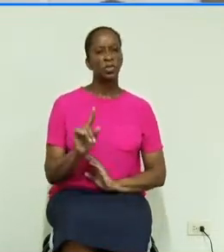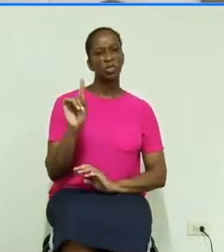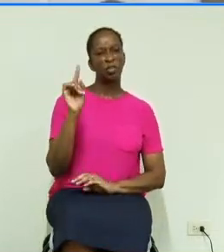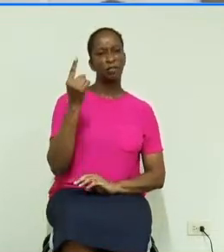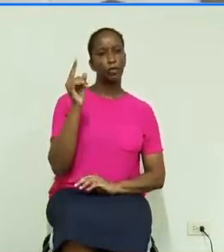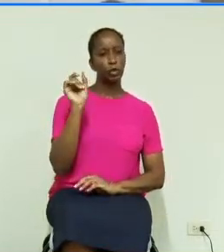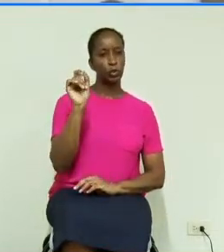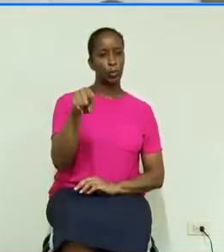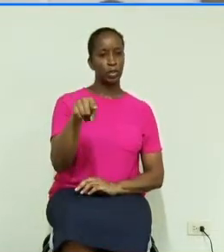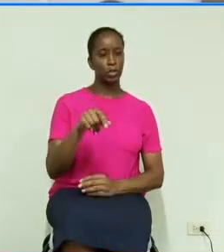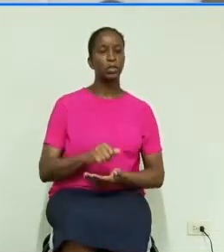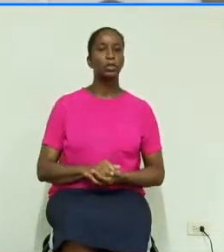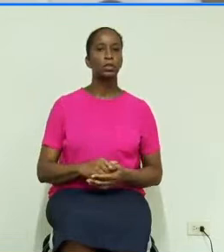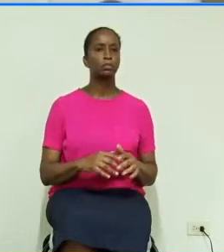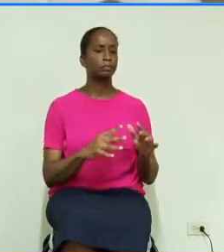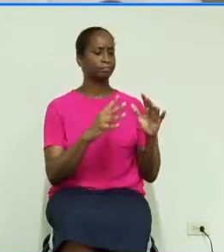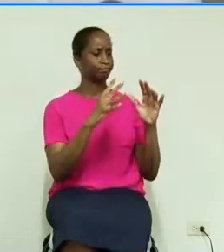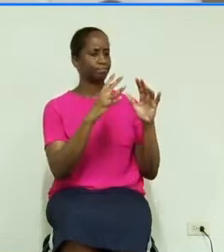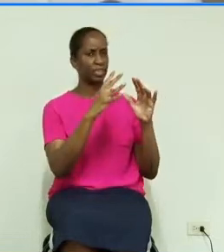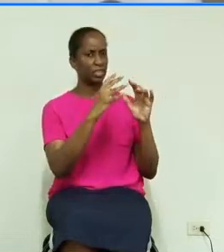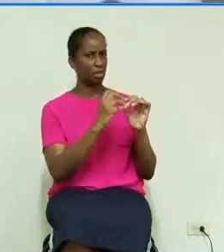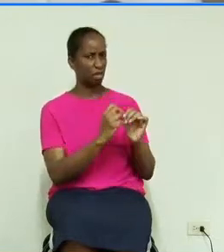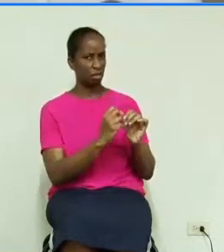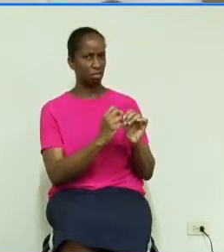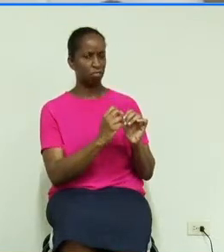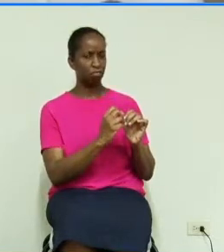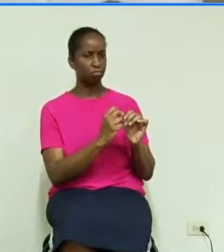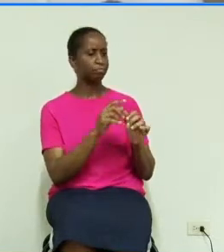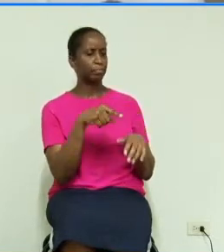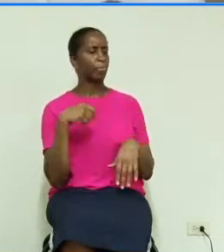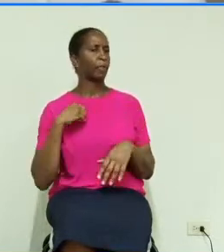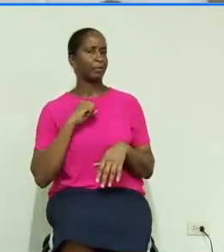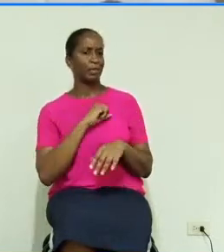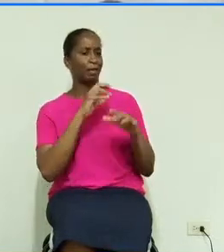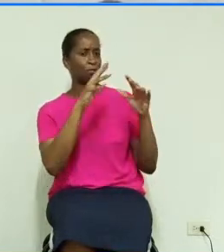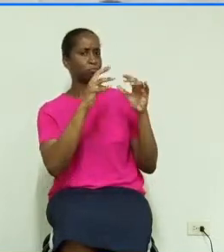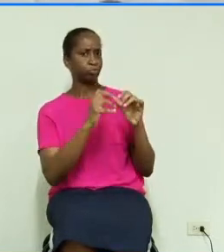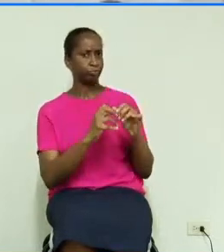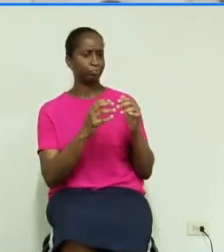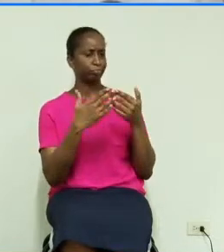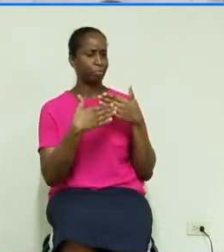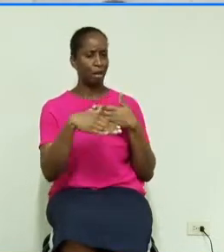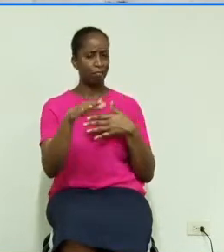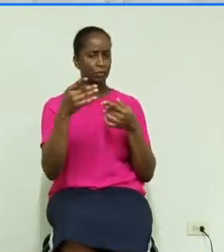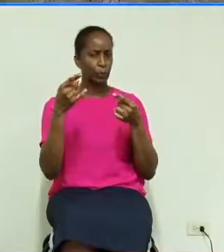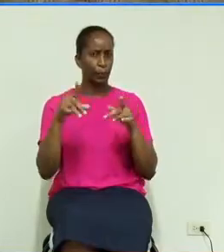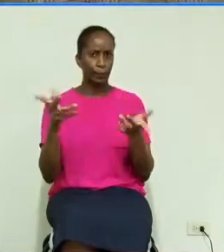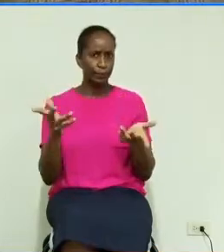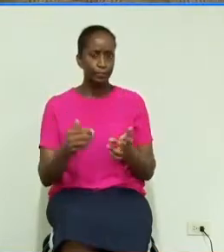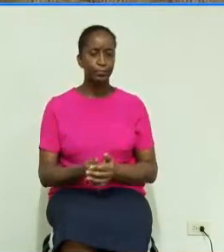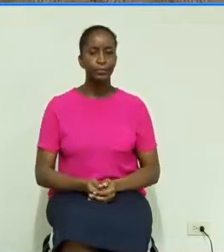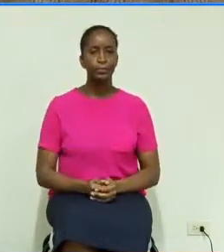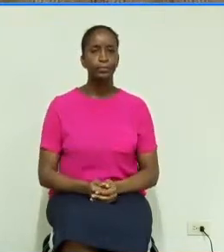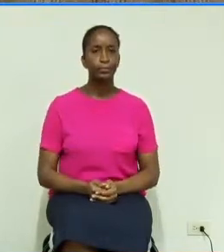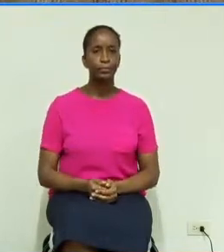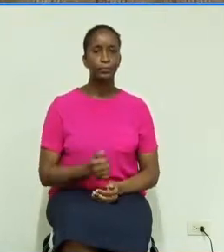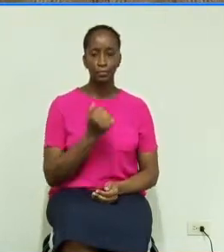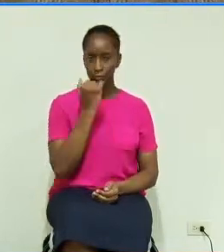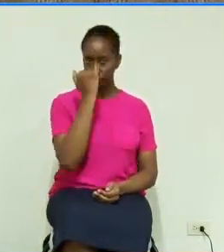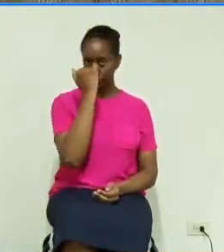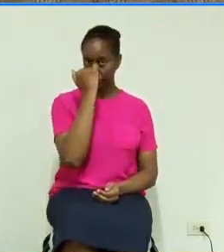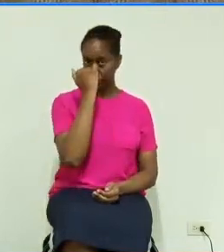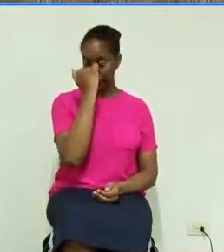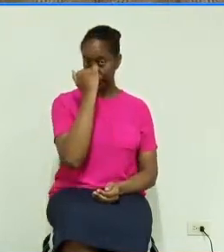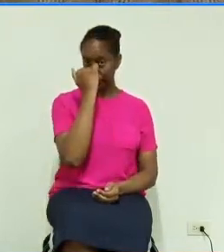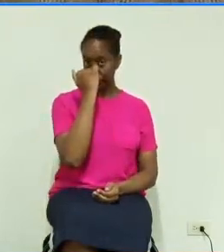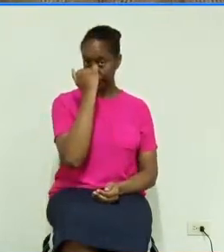which was if you scrap the Senate, what would result? Well, I don't